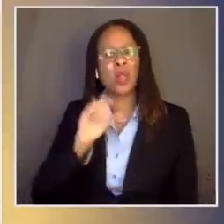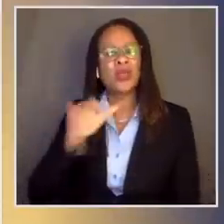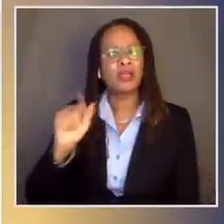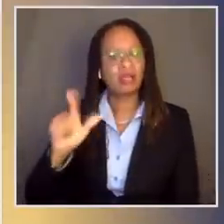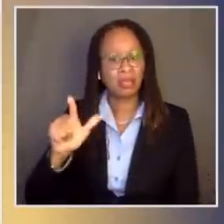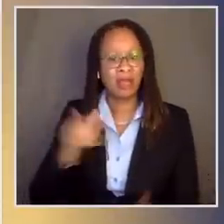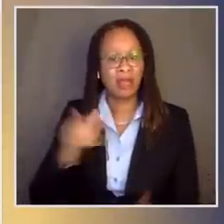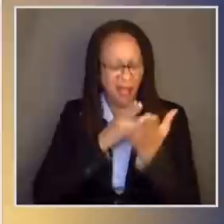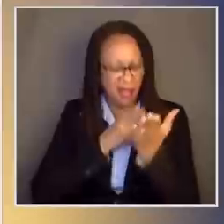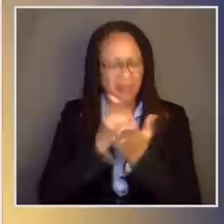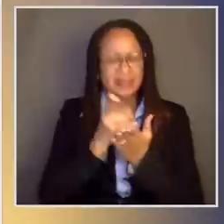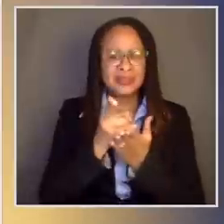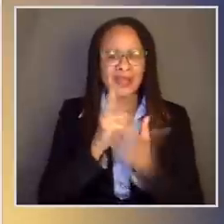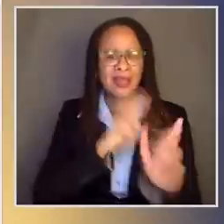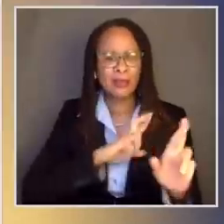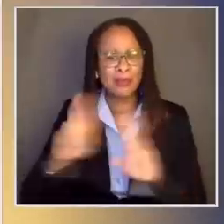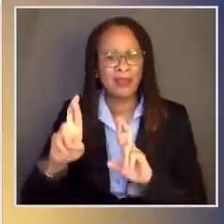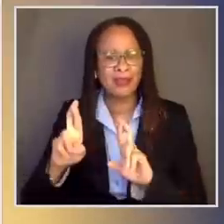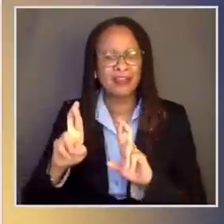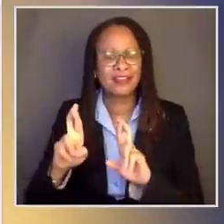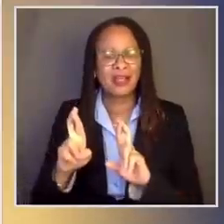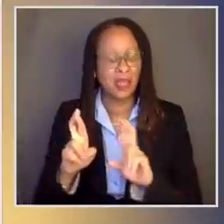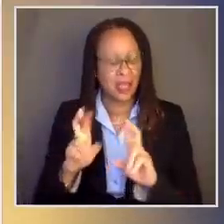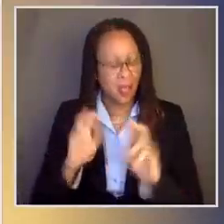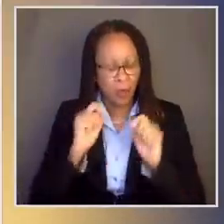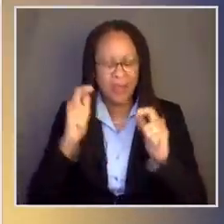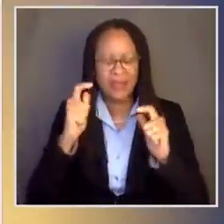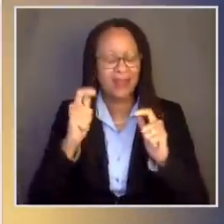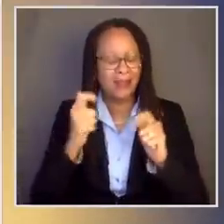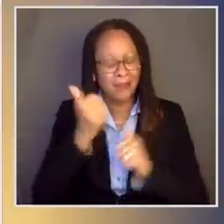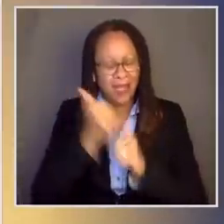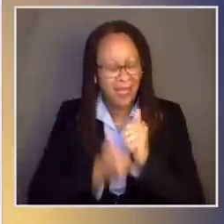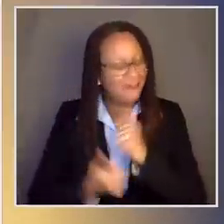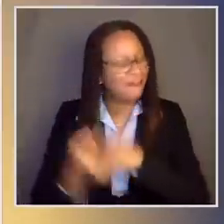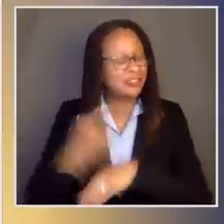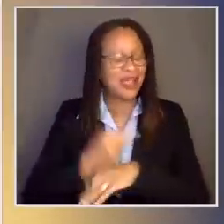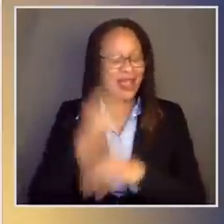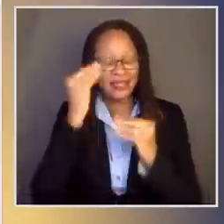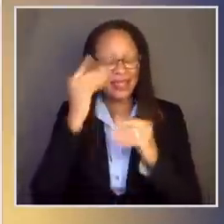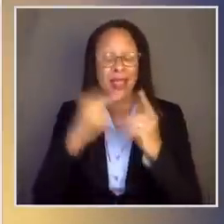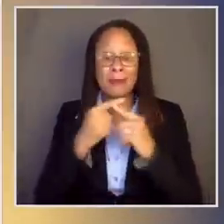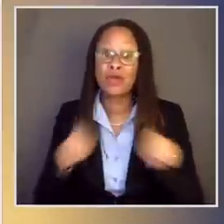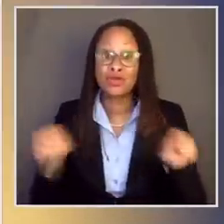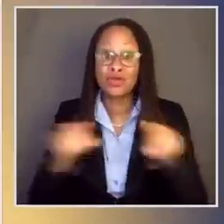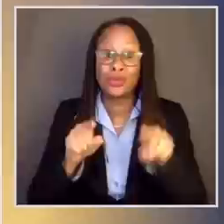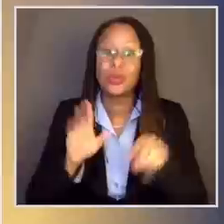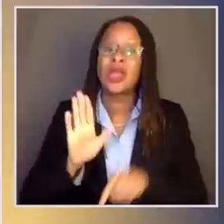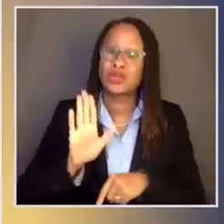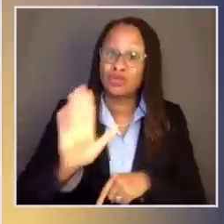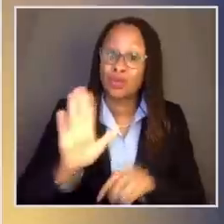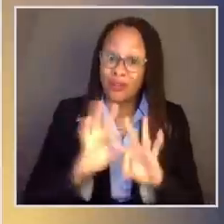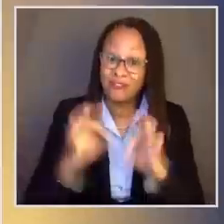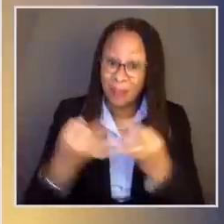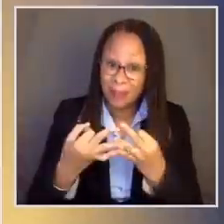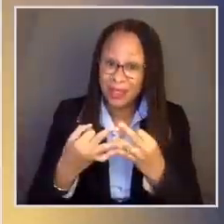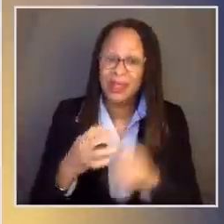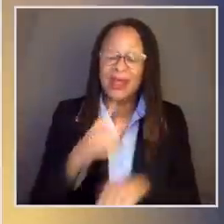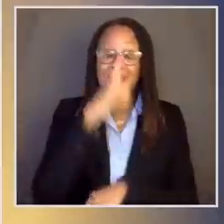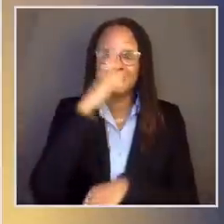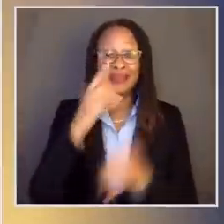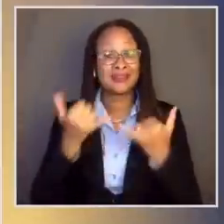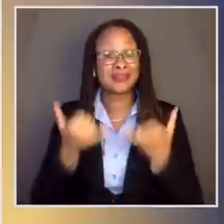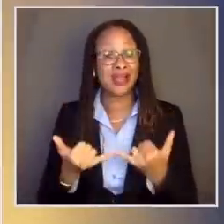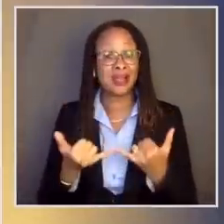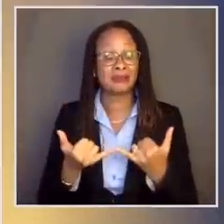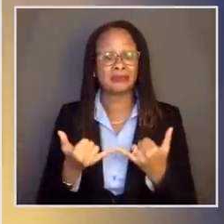and prepared, waking up every day thinking of you and your family. Because now is when